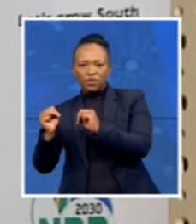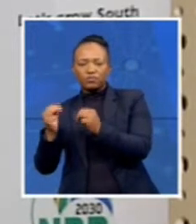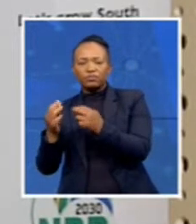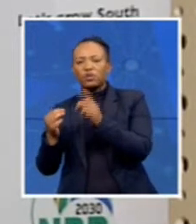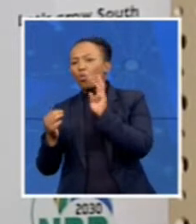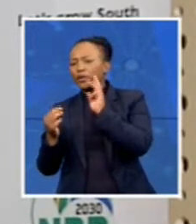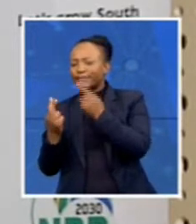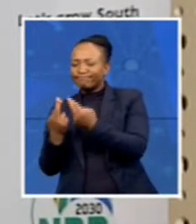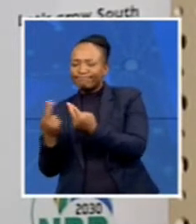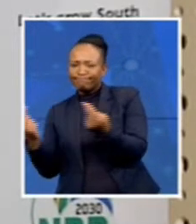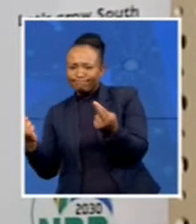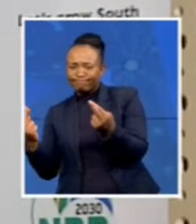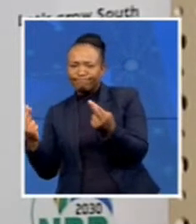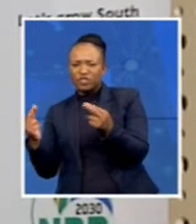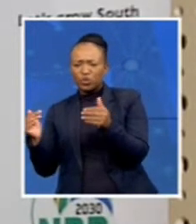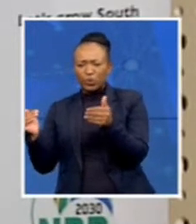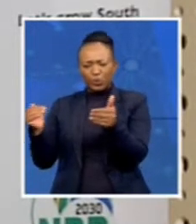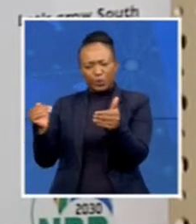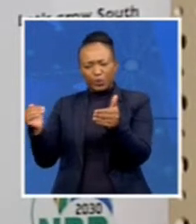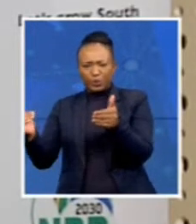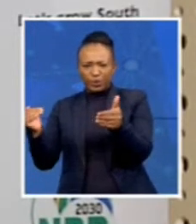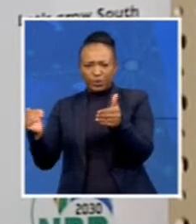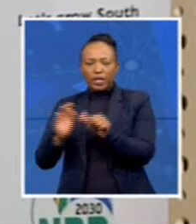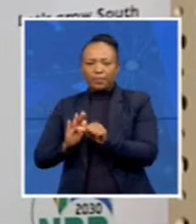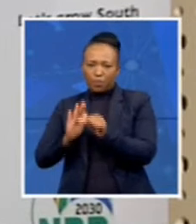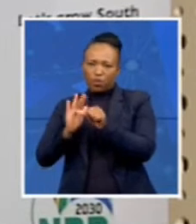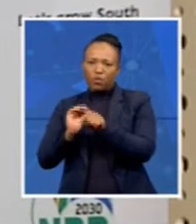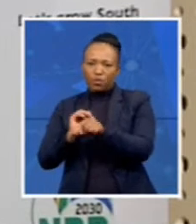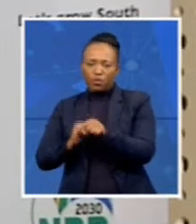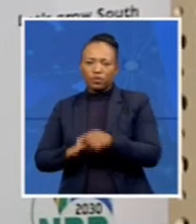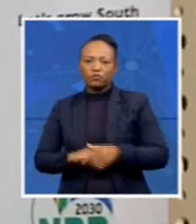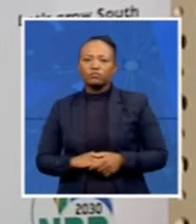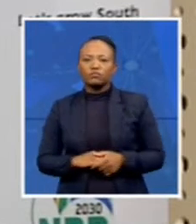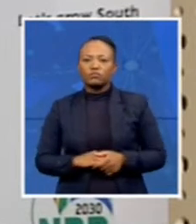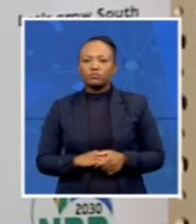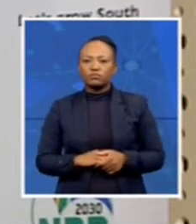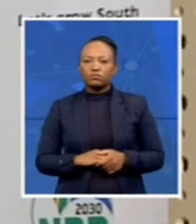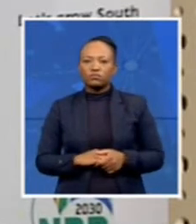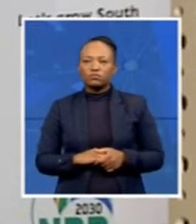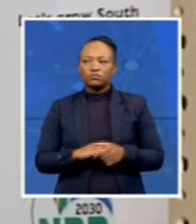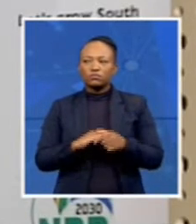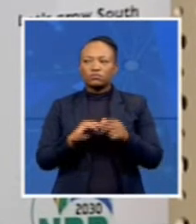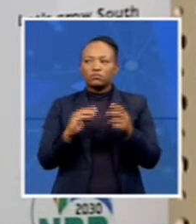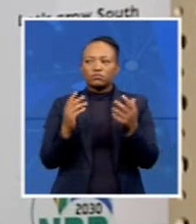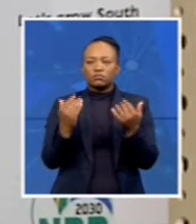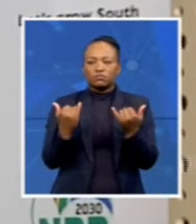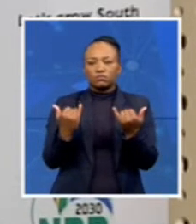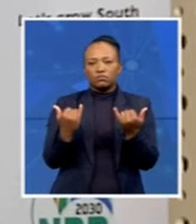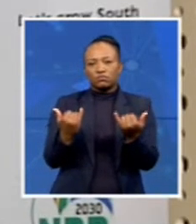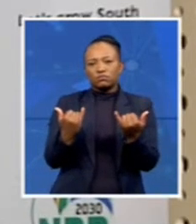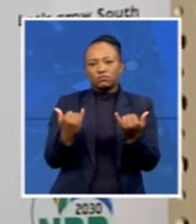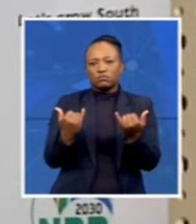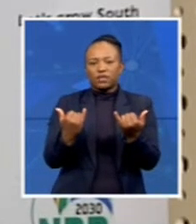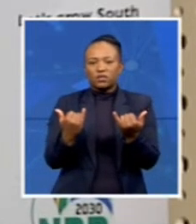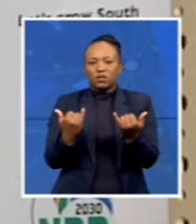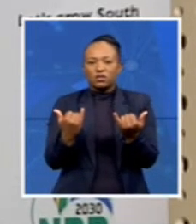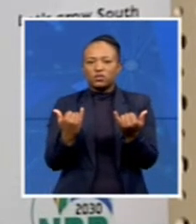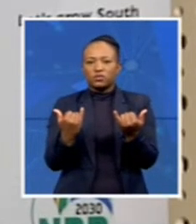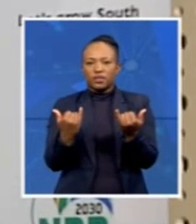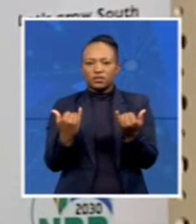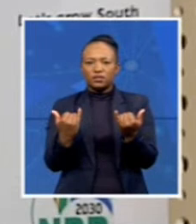achieve most of the development goals as outlined in the United Nations 2030 Sustainable Development